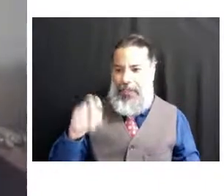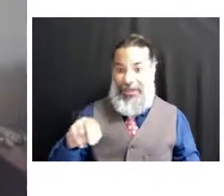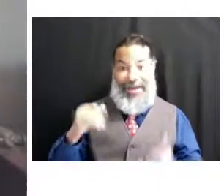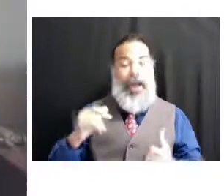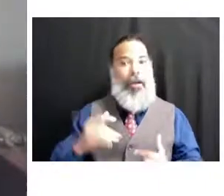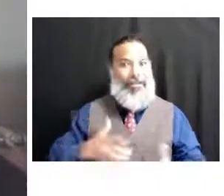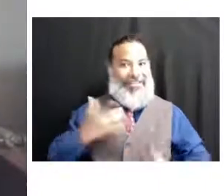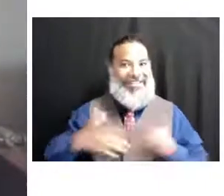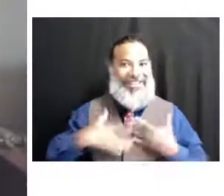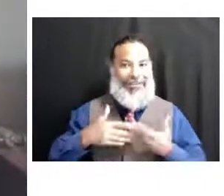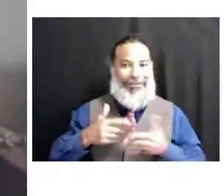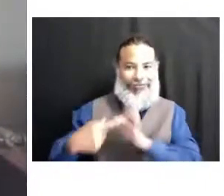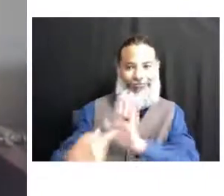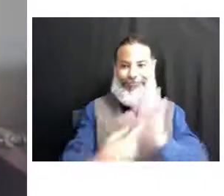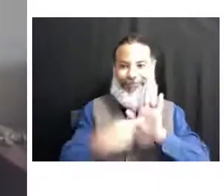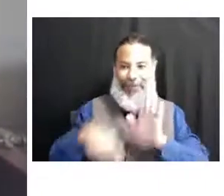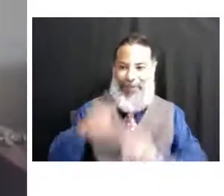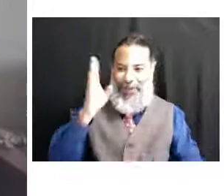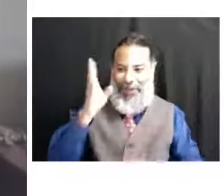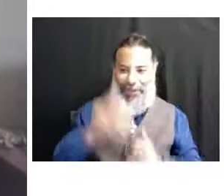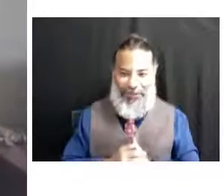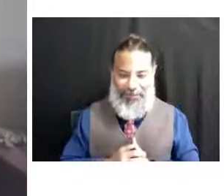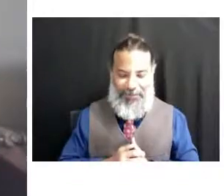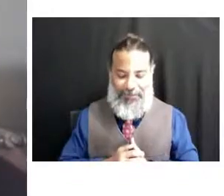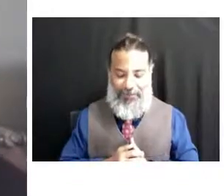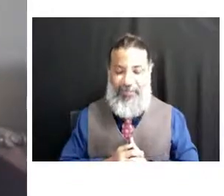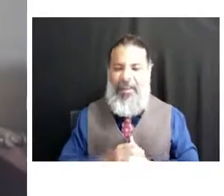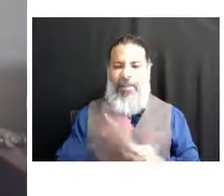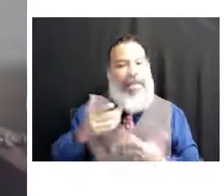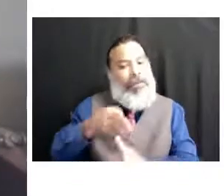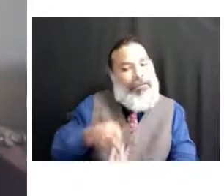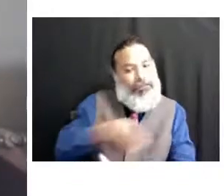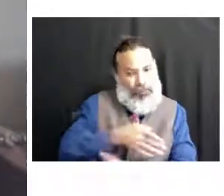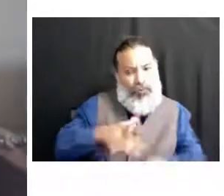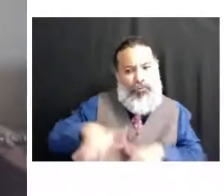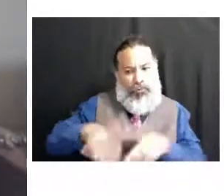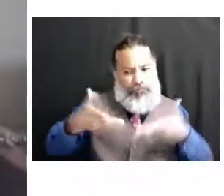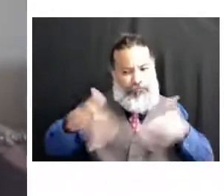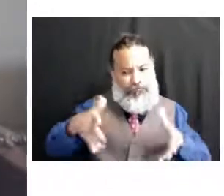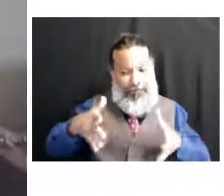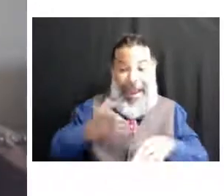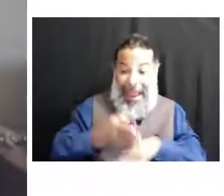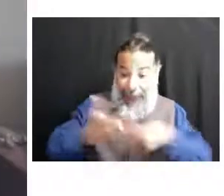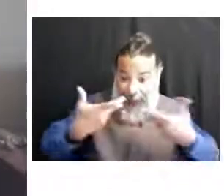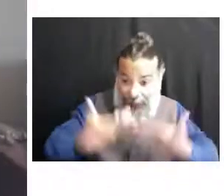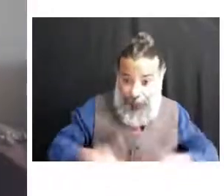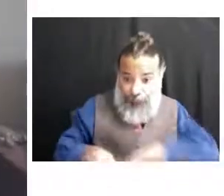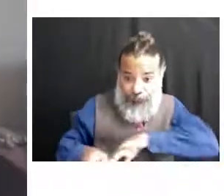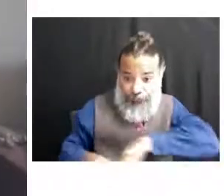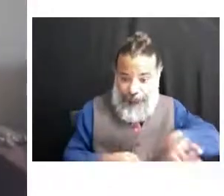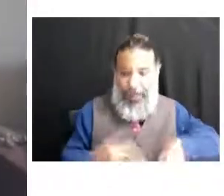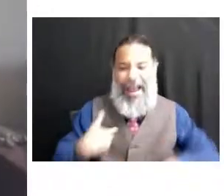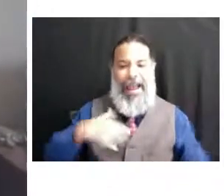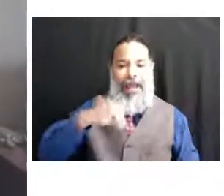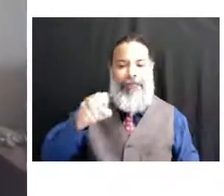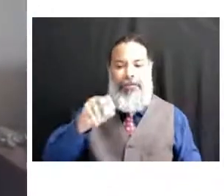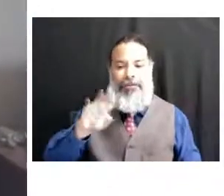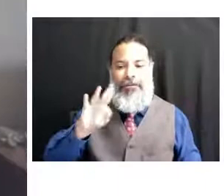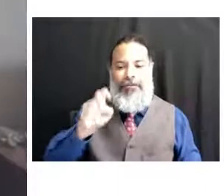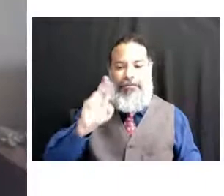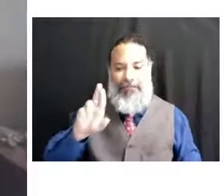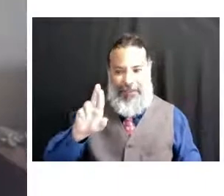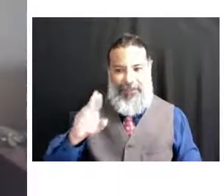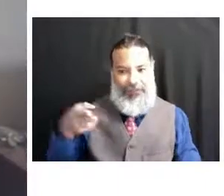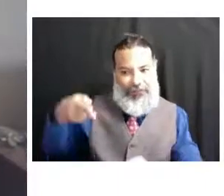presentation with you shortly. Following the pre-recorded lecture, we are also thrilled to have Gene Baker joining us